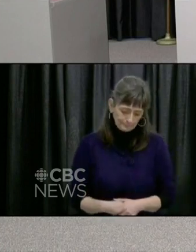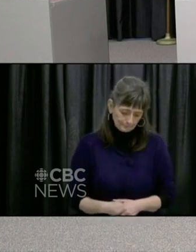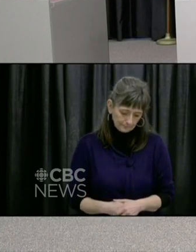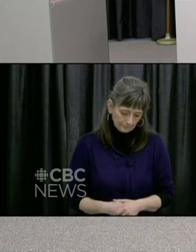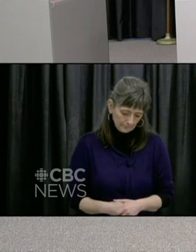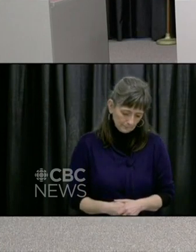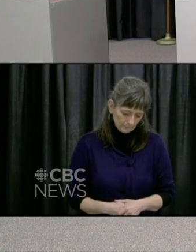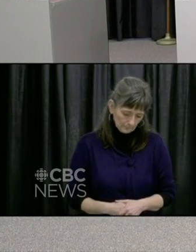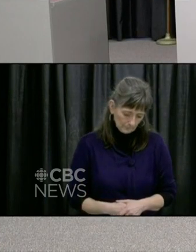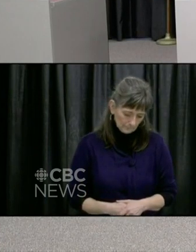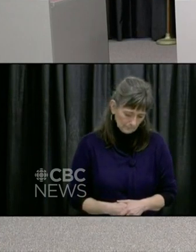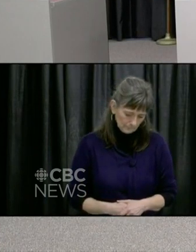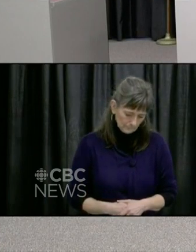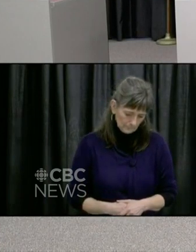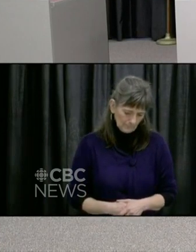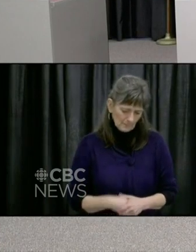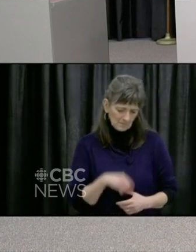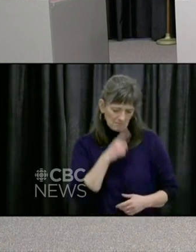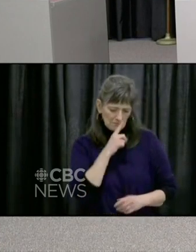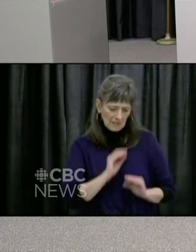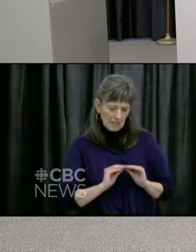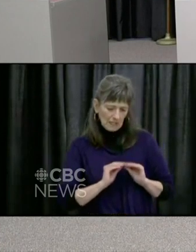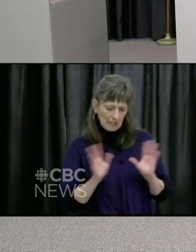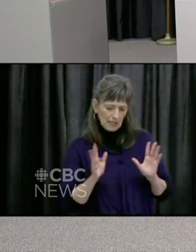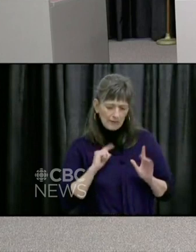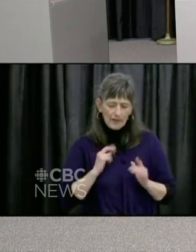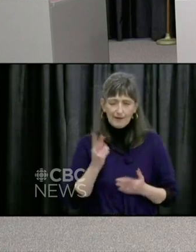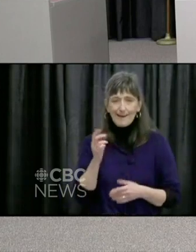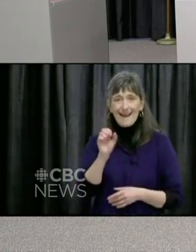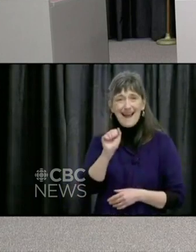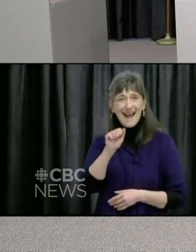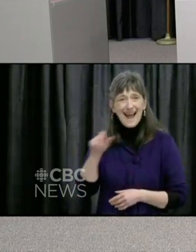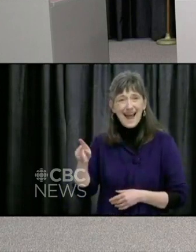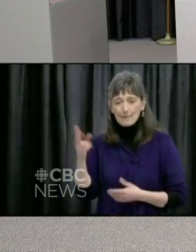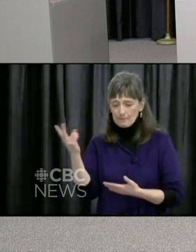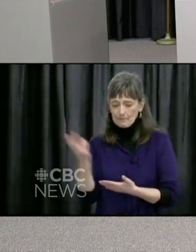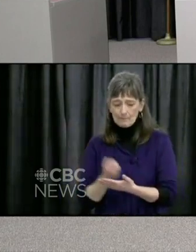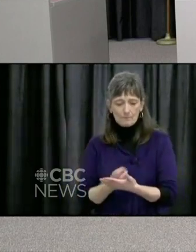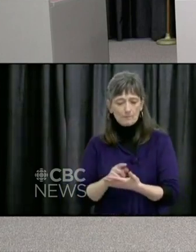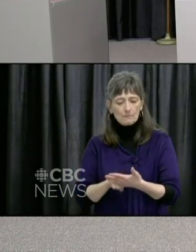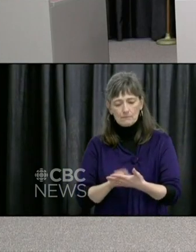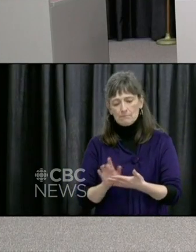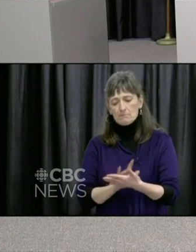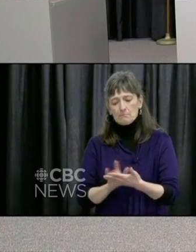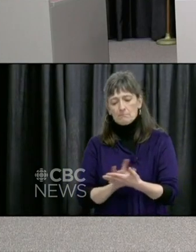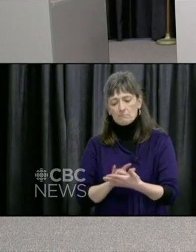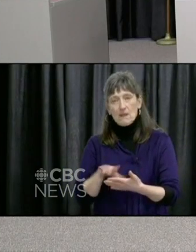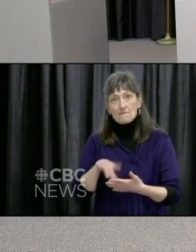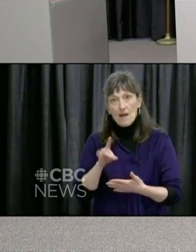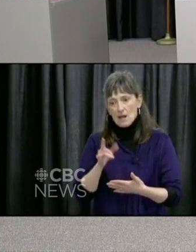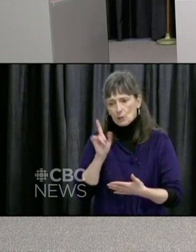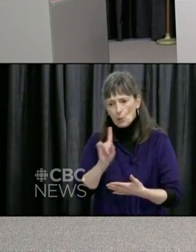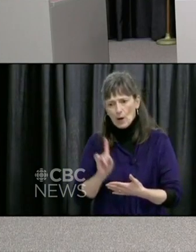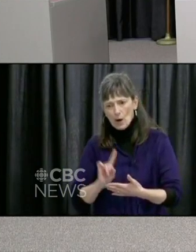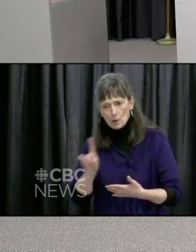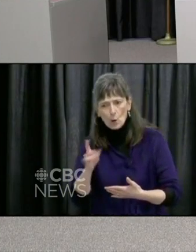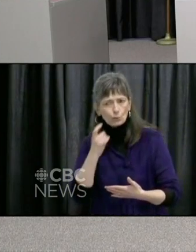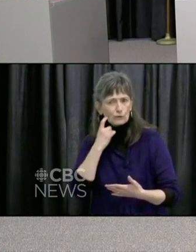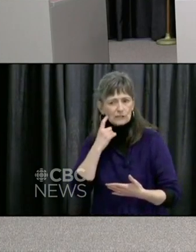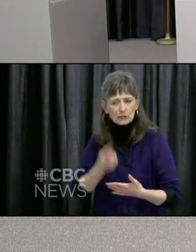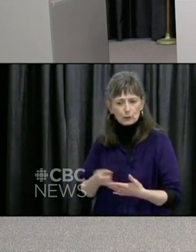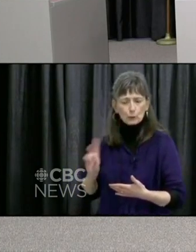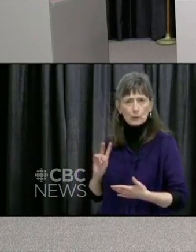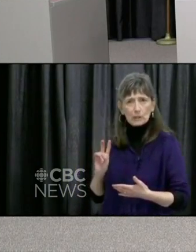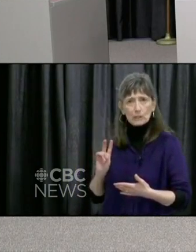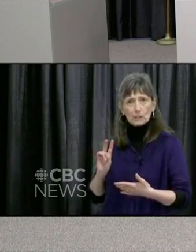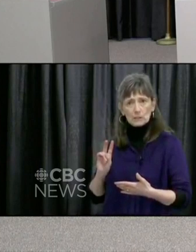A bit more clarity on how the digital tracing would work. Like, does that look at people's location history or their social